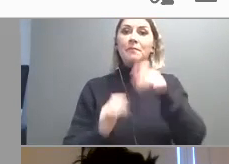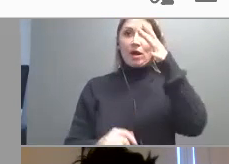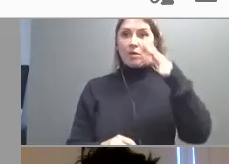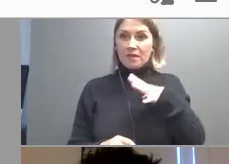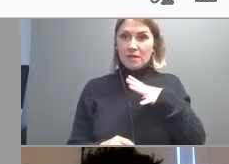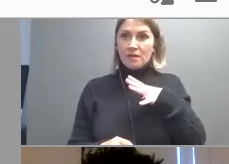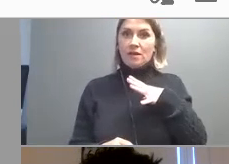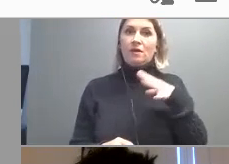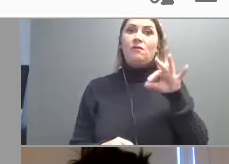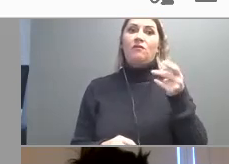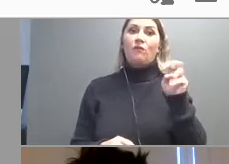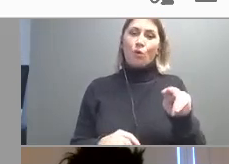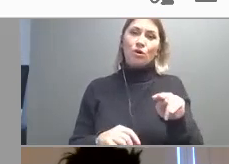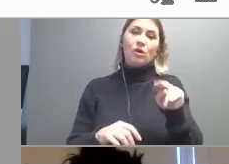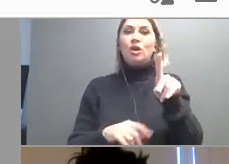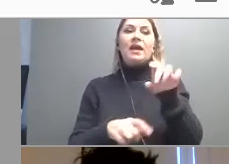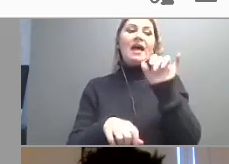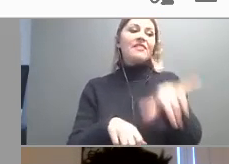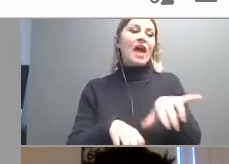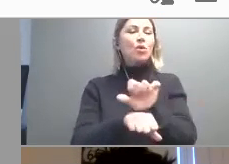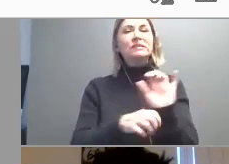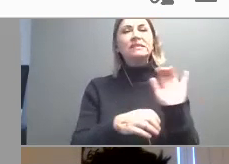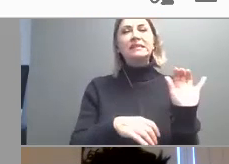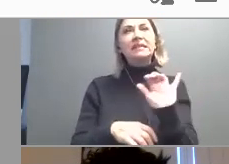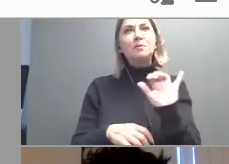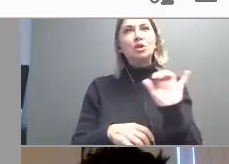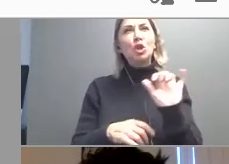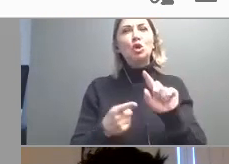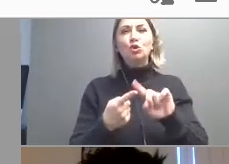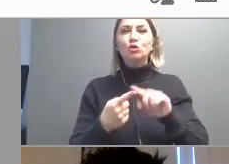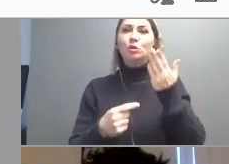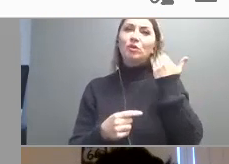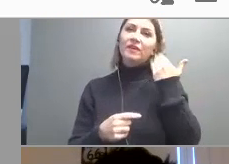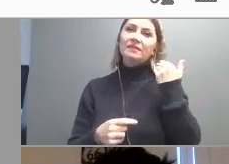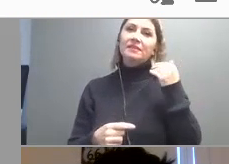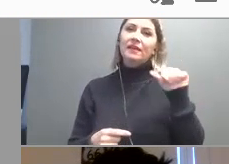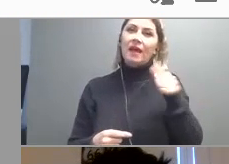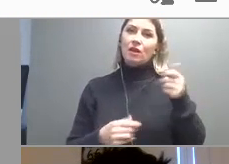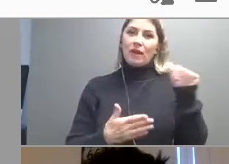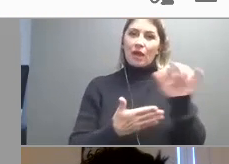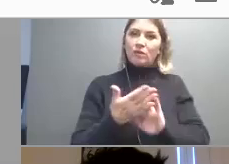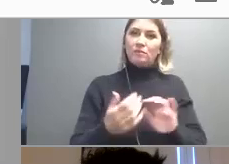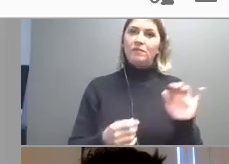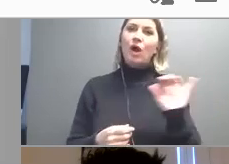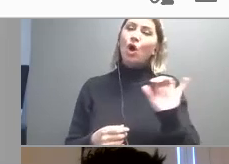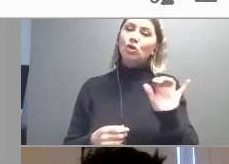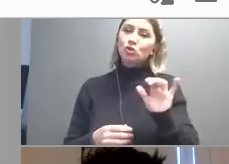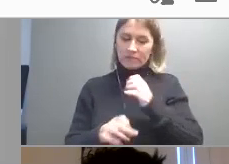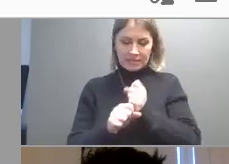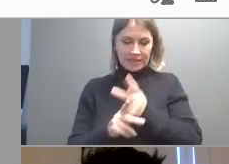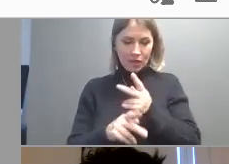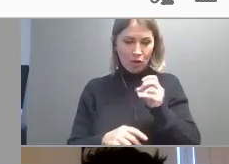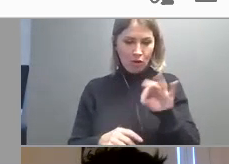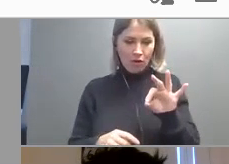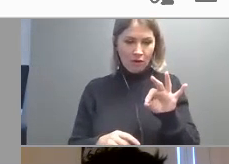works similar to our previous algorithm, that is the Dijkstra algorithm, that also took care of